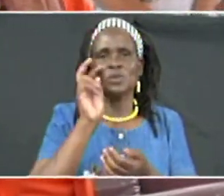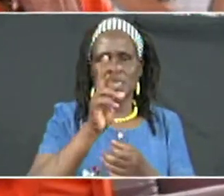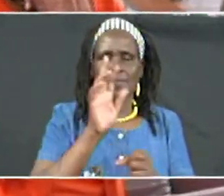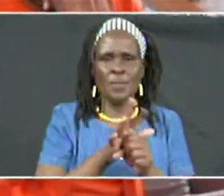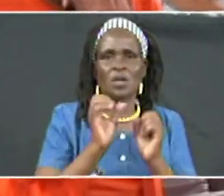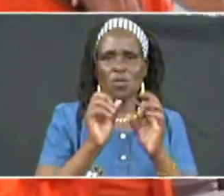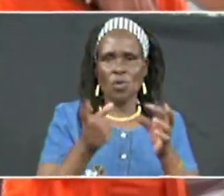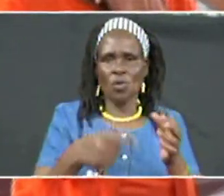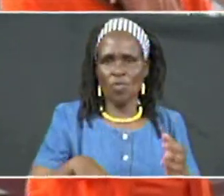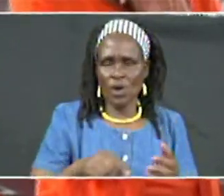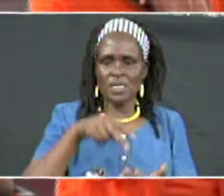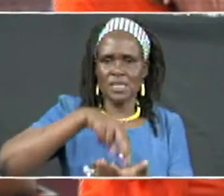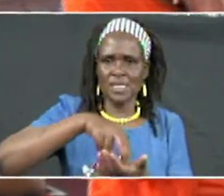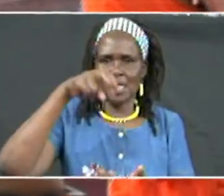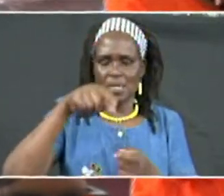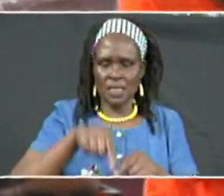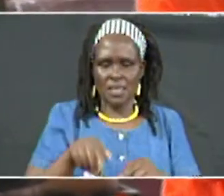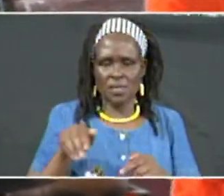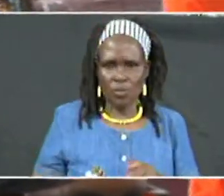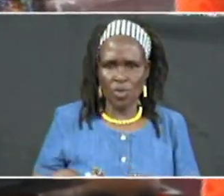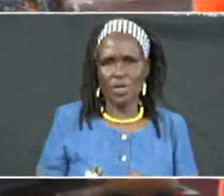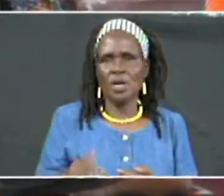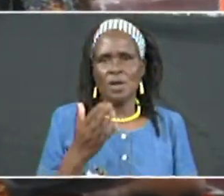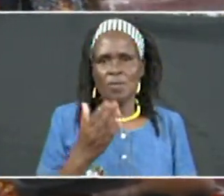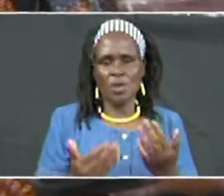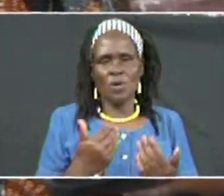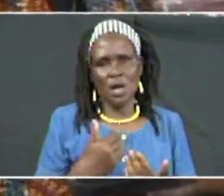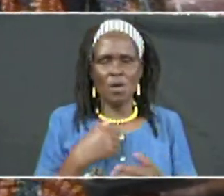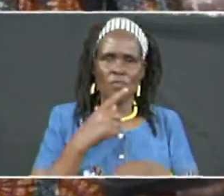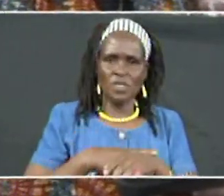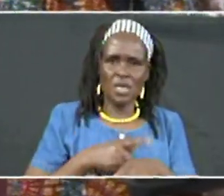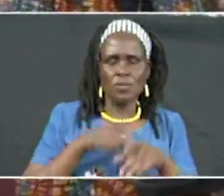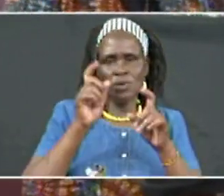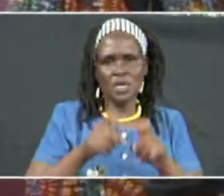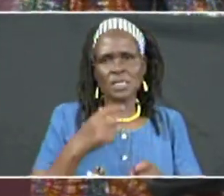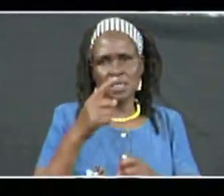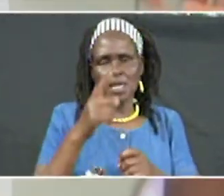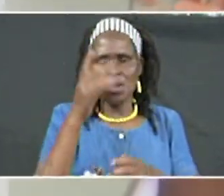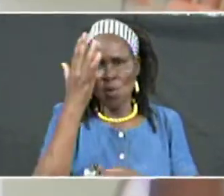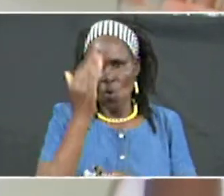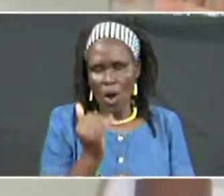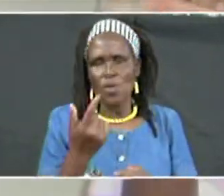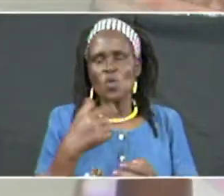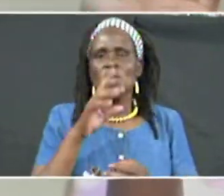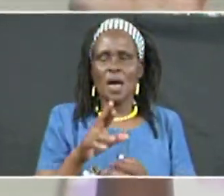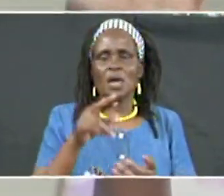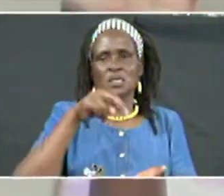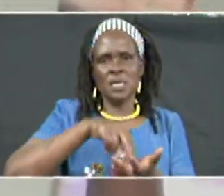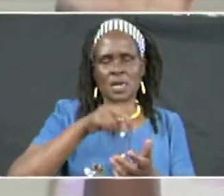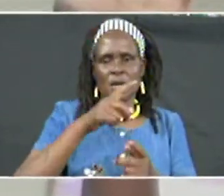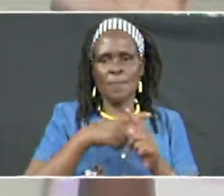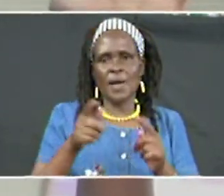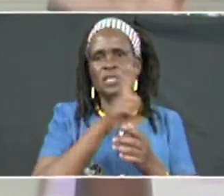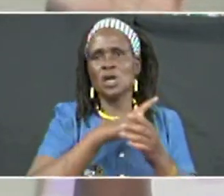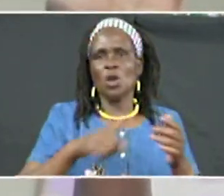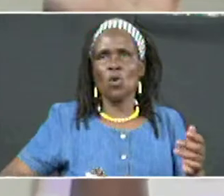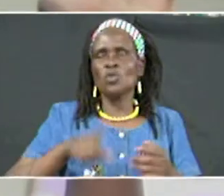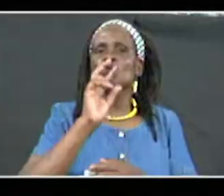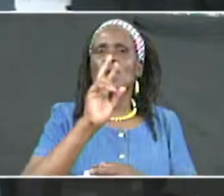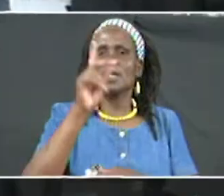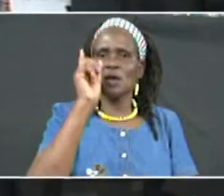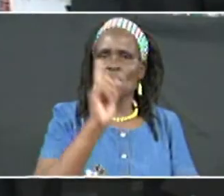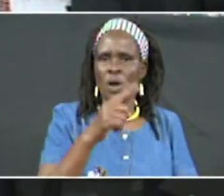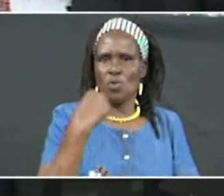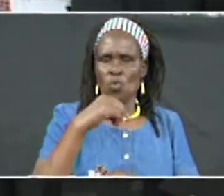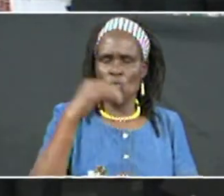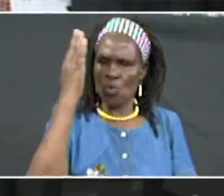this morning. We may not have time to just say why we are standing, but Lord, you are the one who knows from the